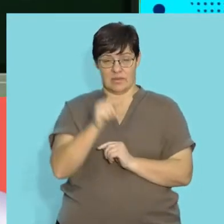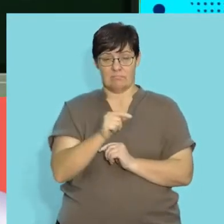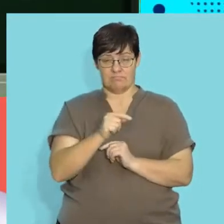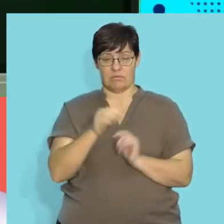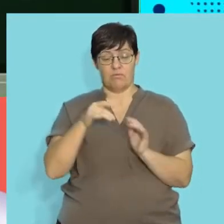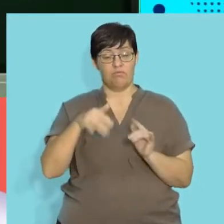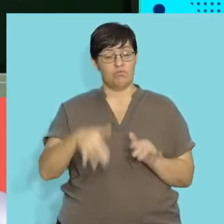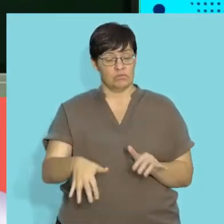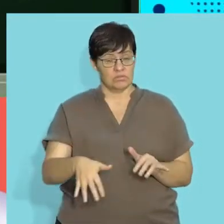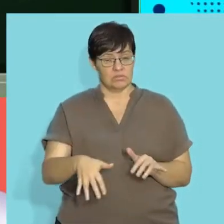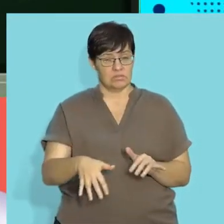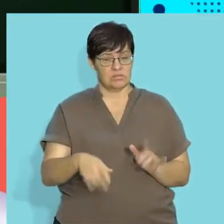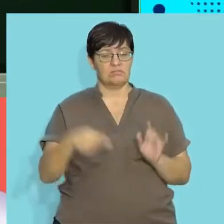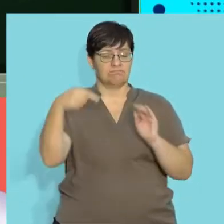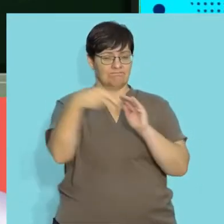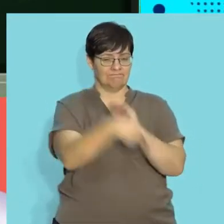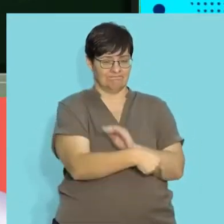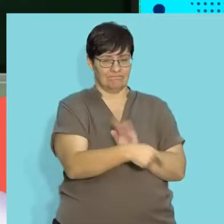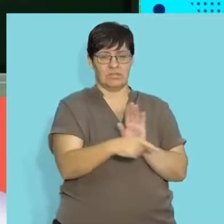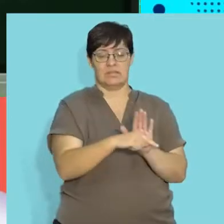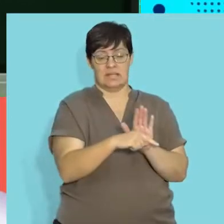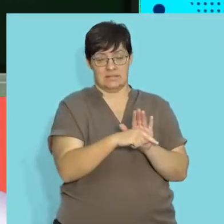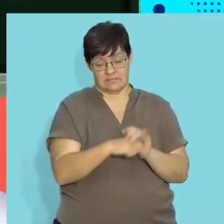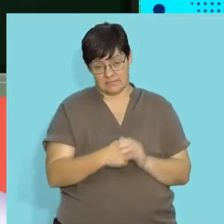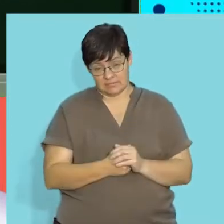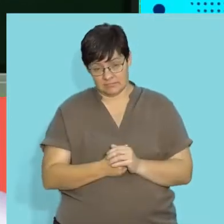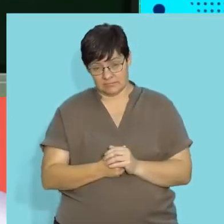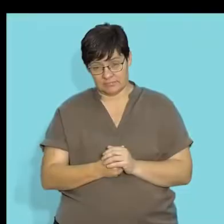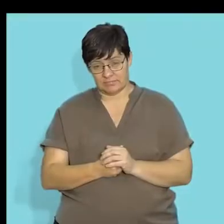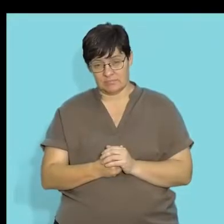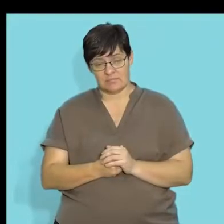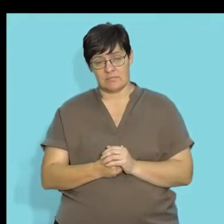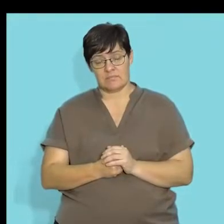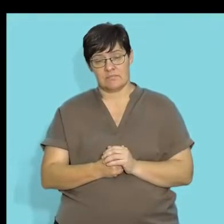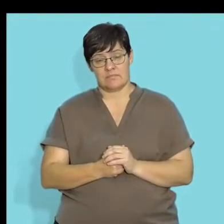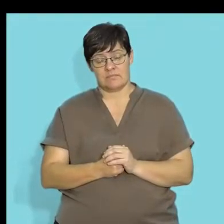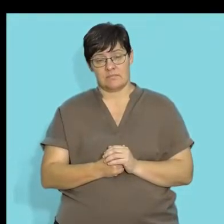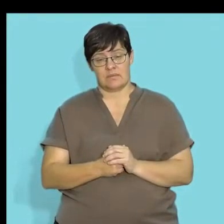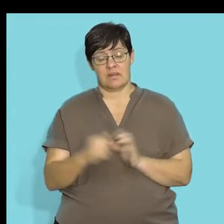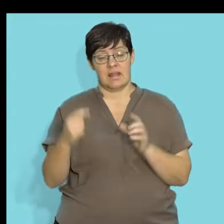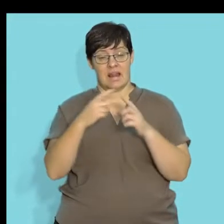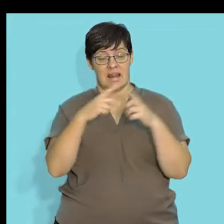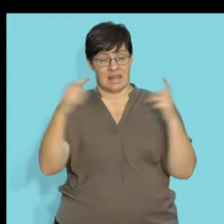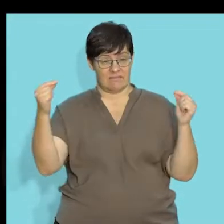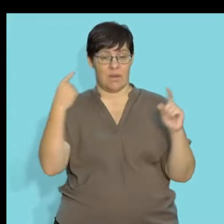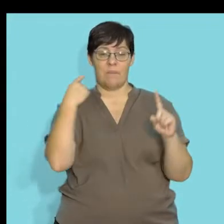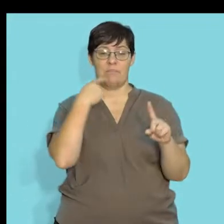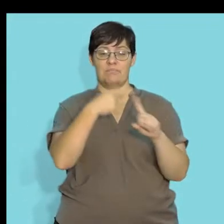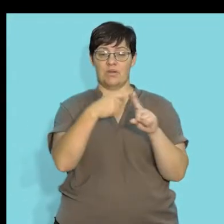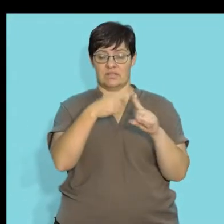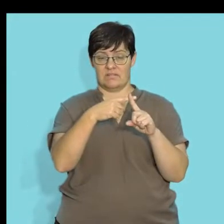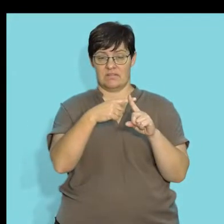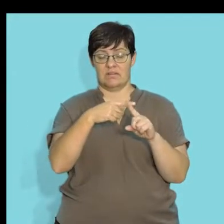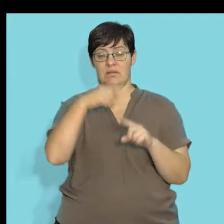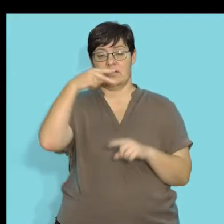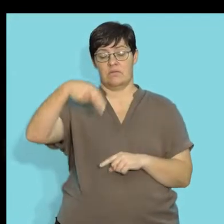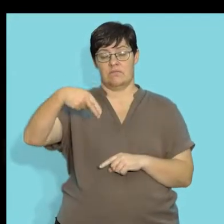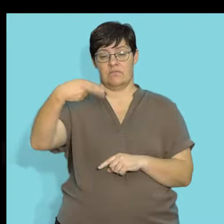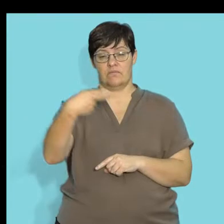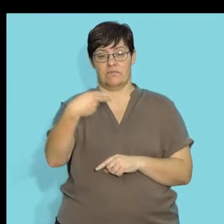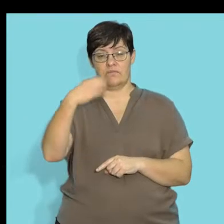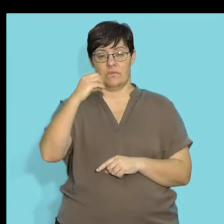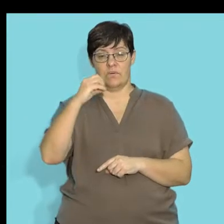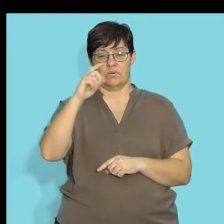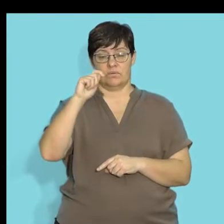the roots tend to grow in the opposite direction. So we say that the leaves are positively phototrophic. In